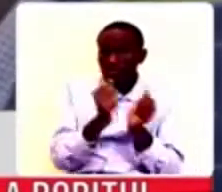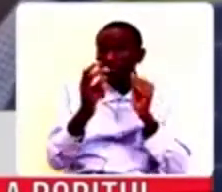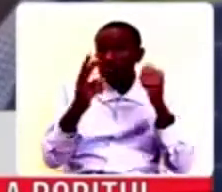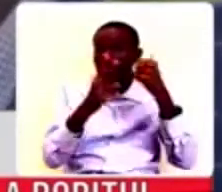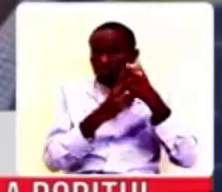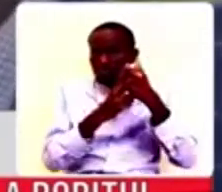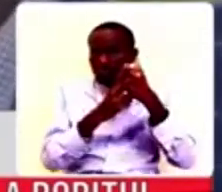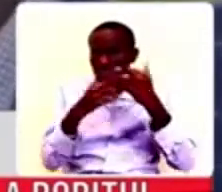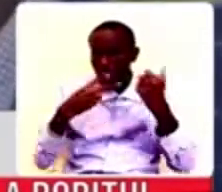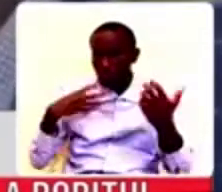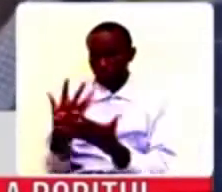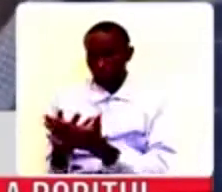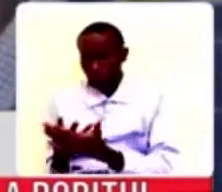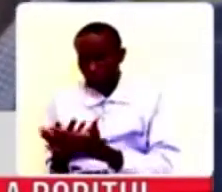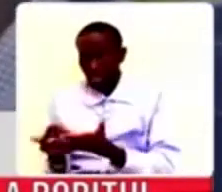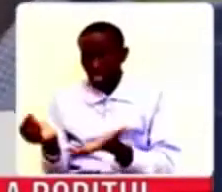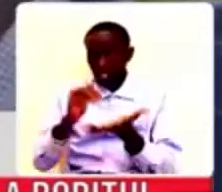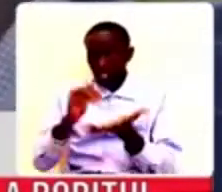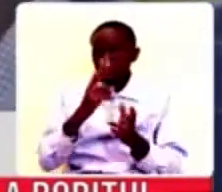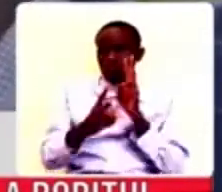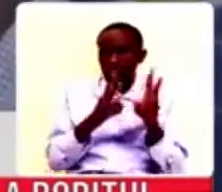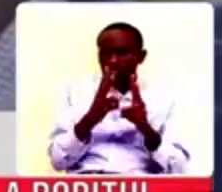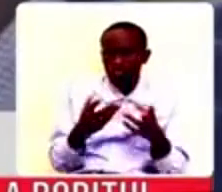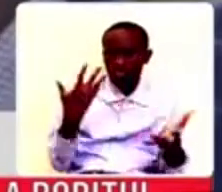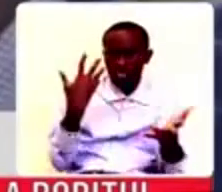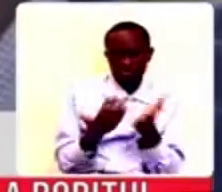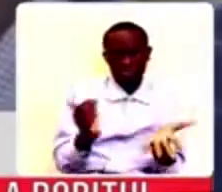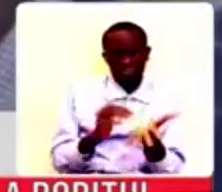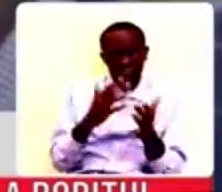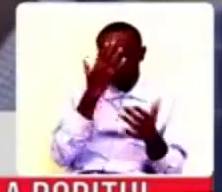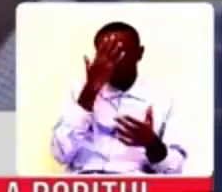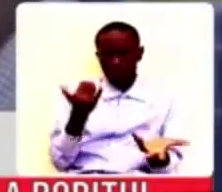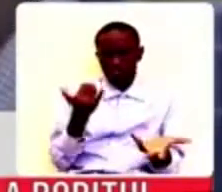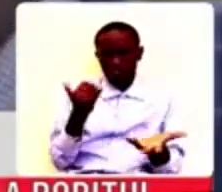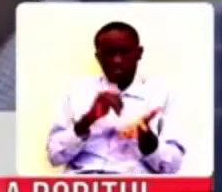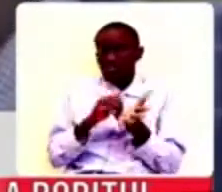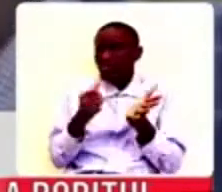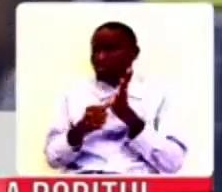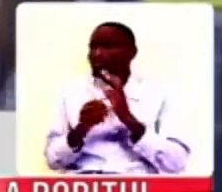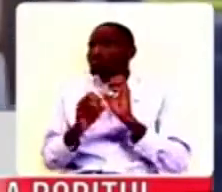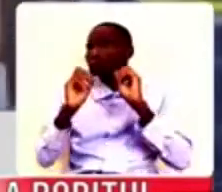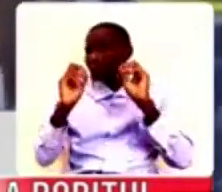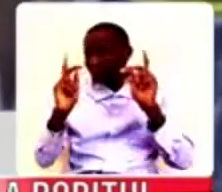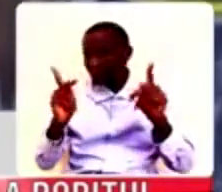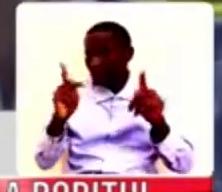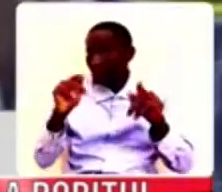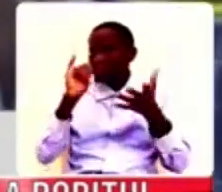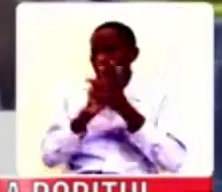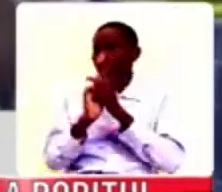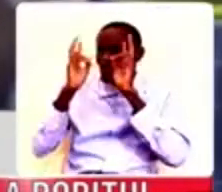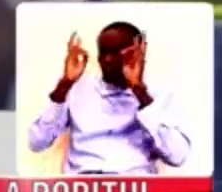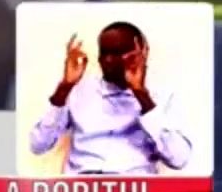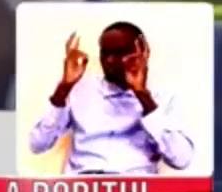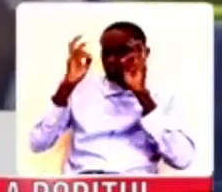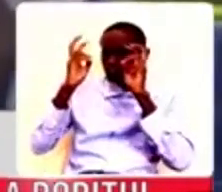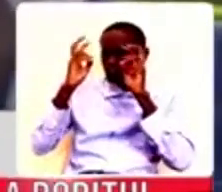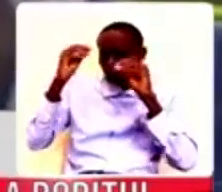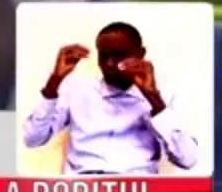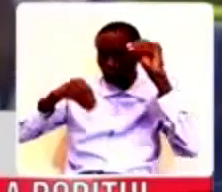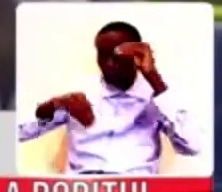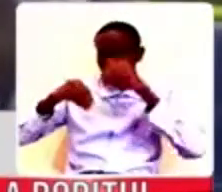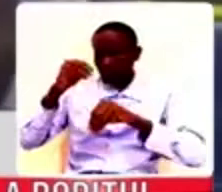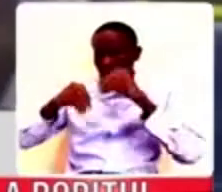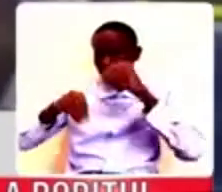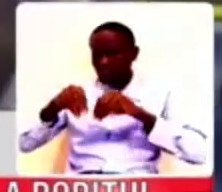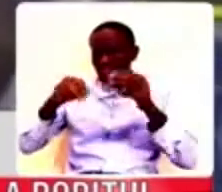for. 2022, now suddenly. In between that, there's no problem. It is about the elections. I am making the election very uncomfortable